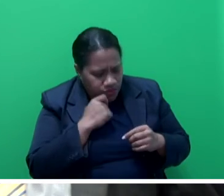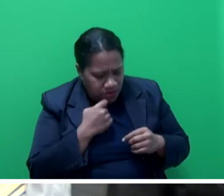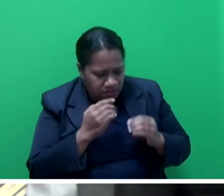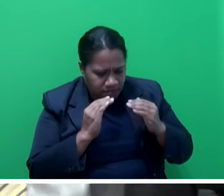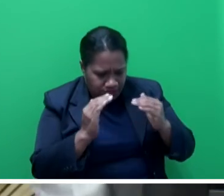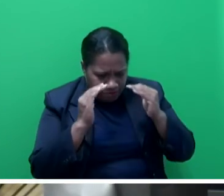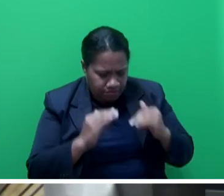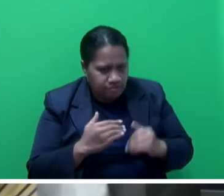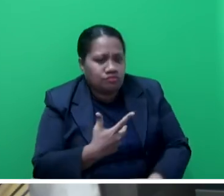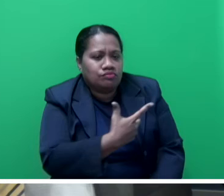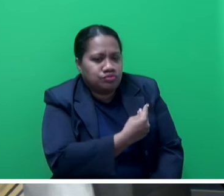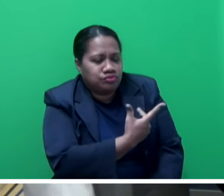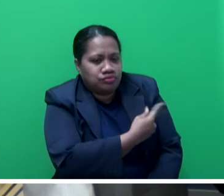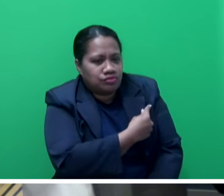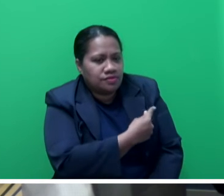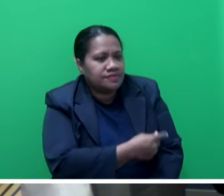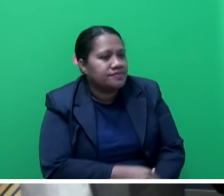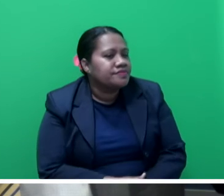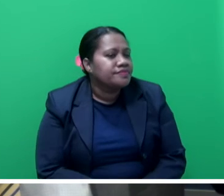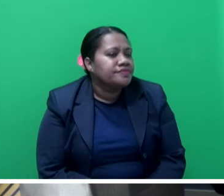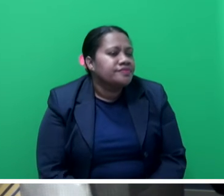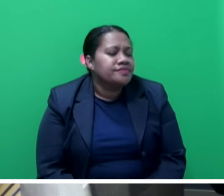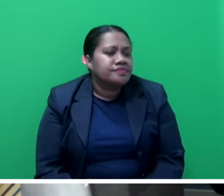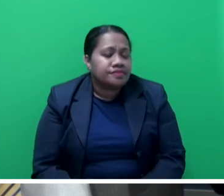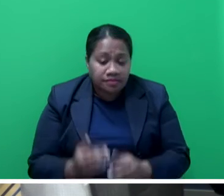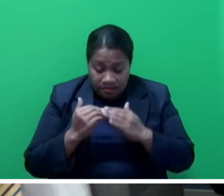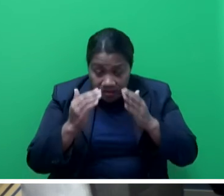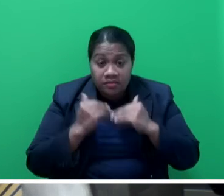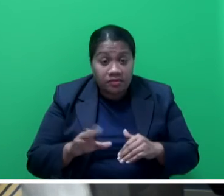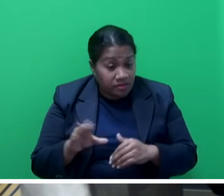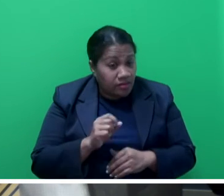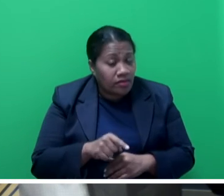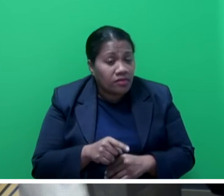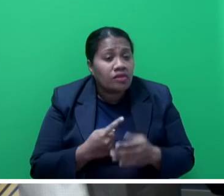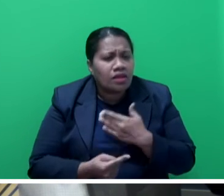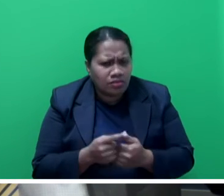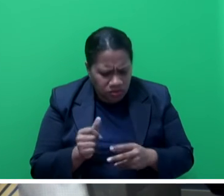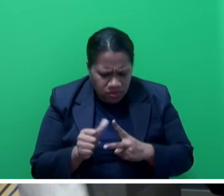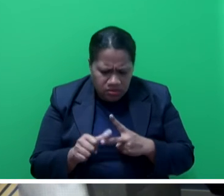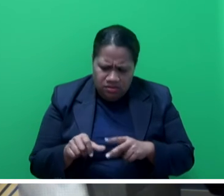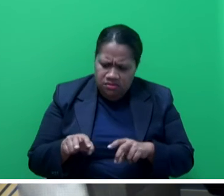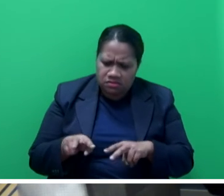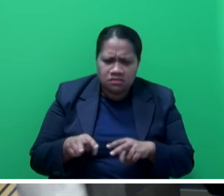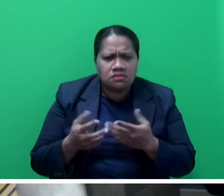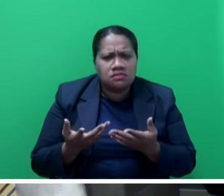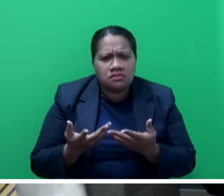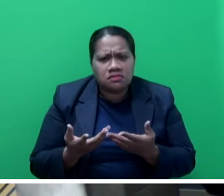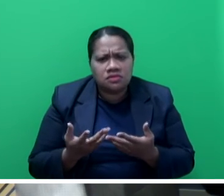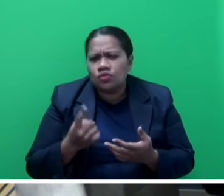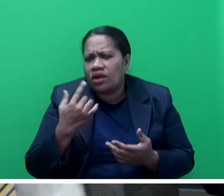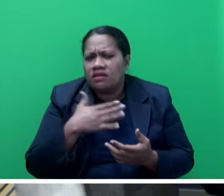had our vaccination done. So apart from this, we're also anticipating on vaccinating at least